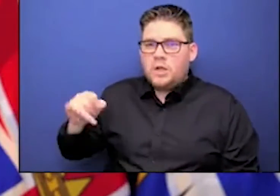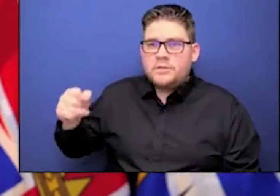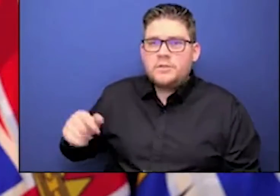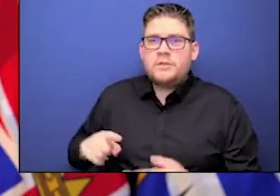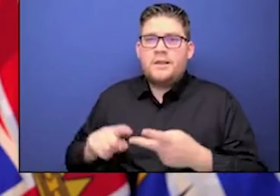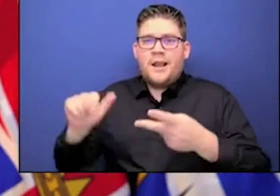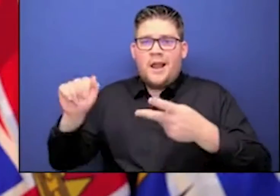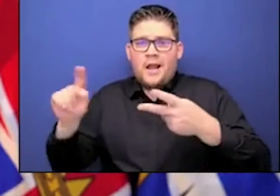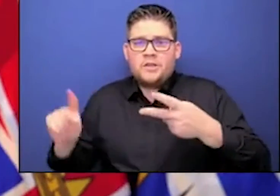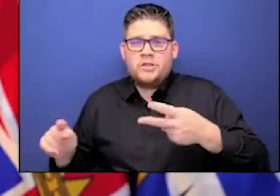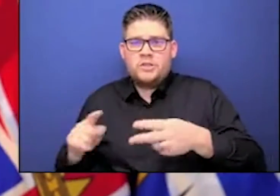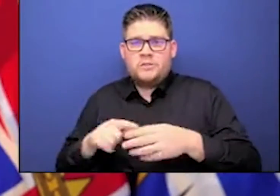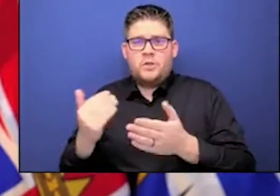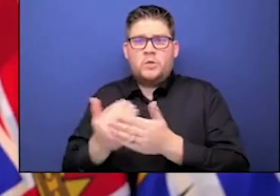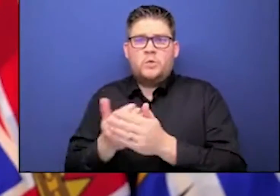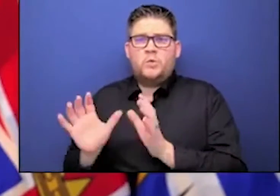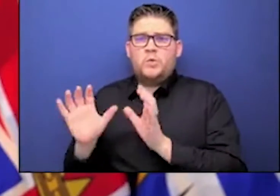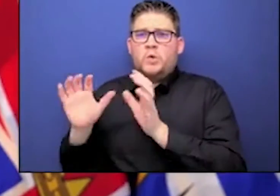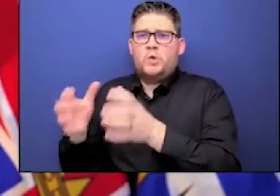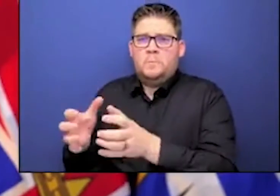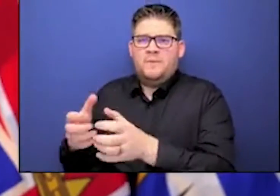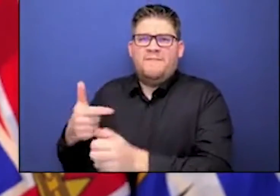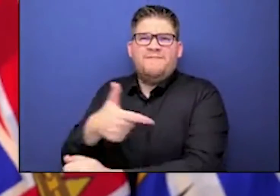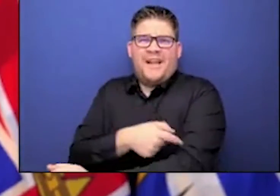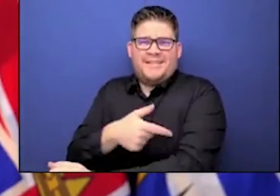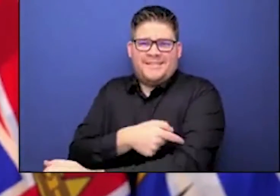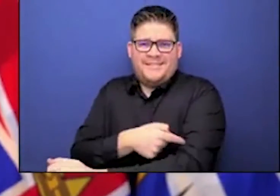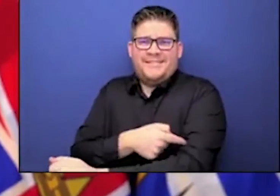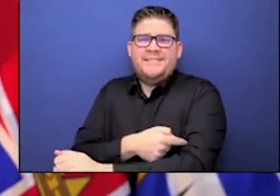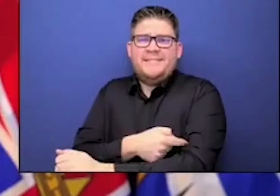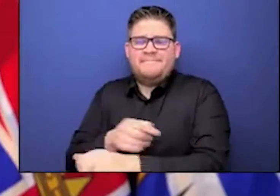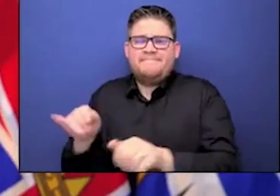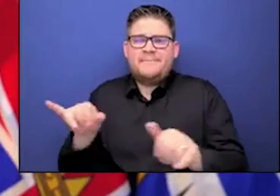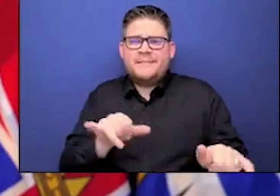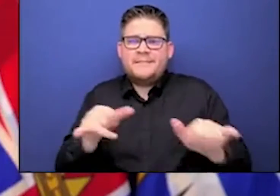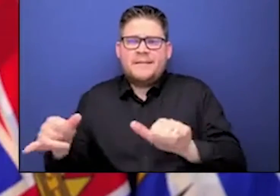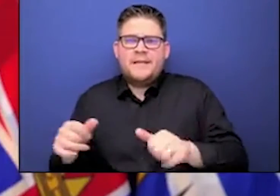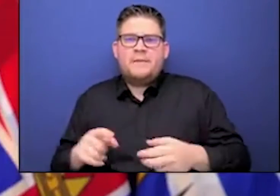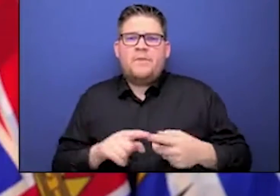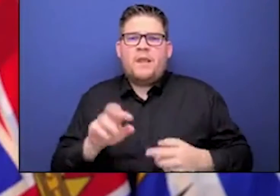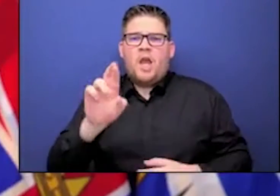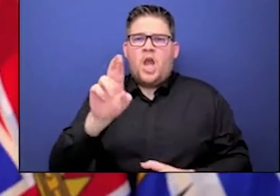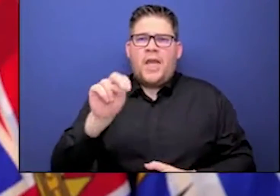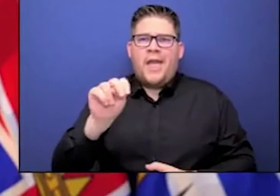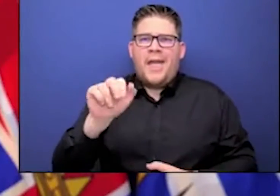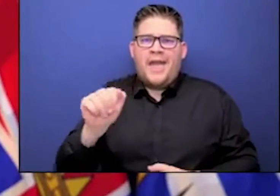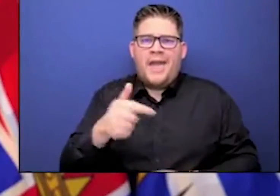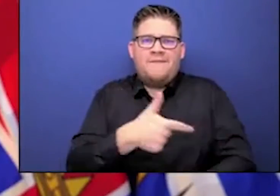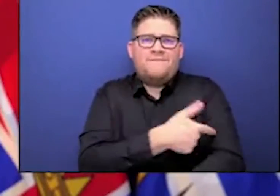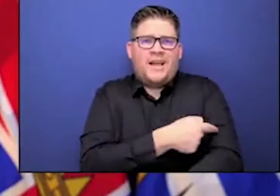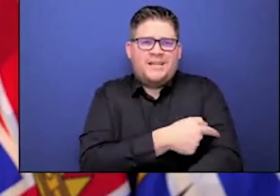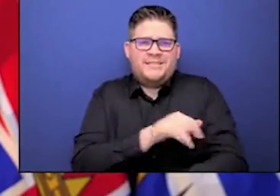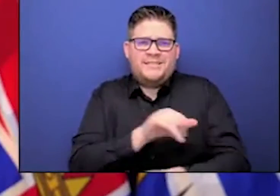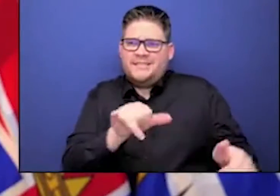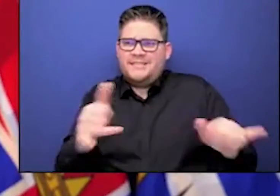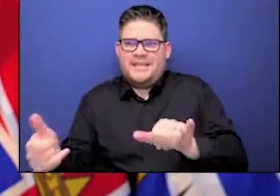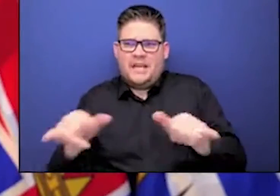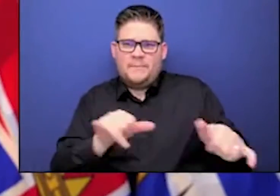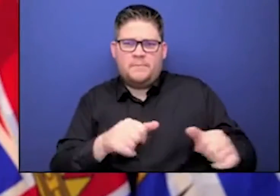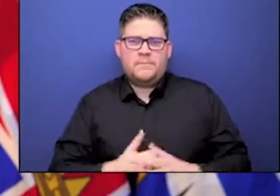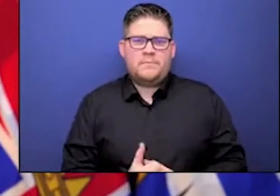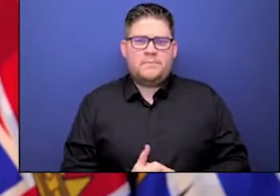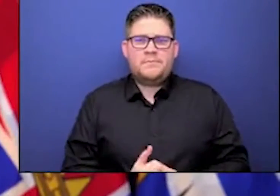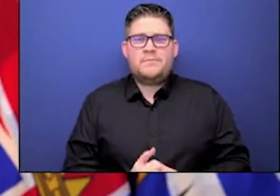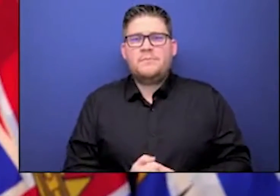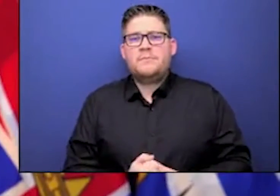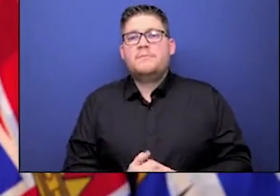another new platform, similar to the messenger RNA vaccines are different, but they're the same type of platform. So we're learning more as we